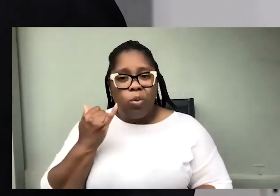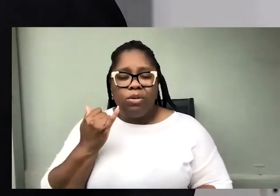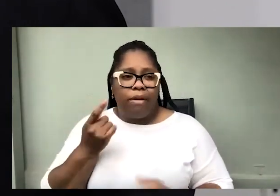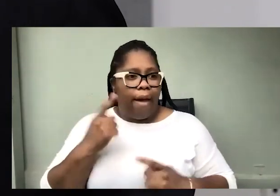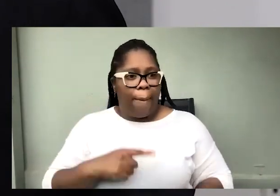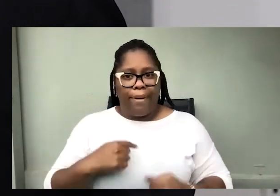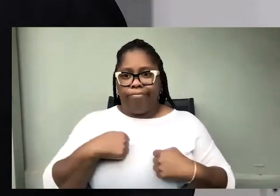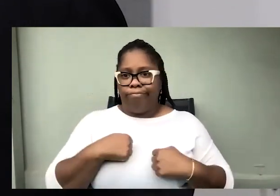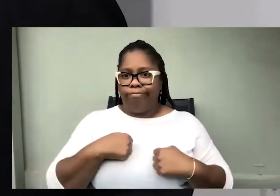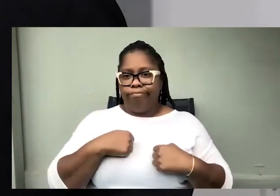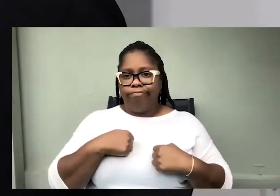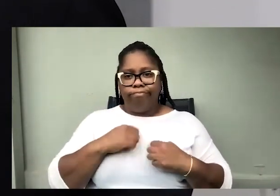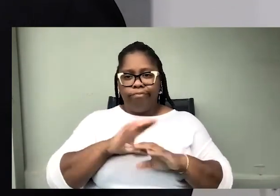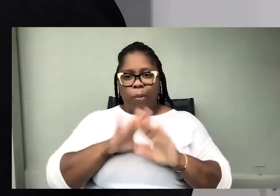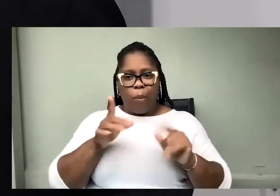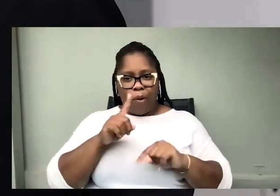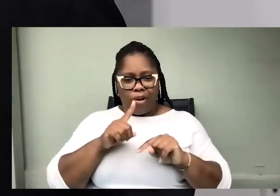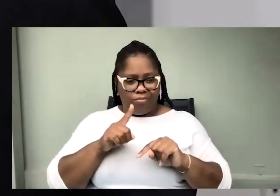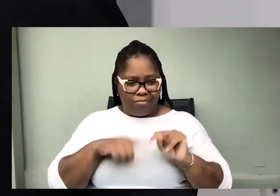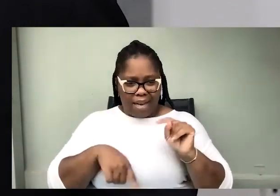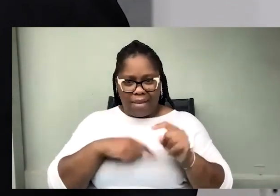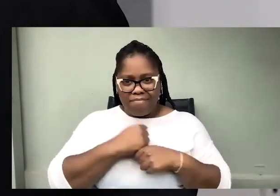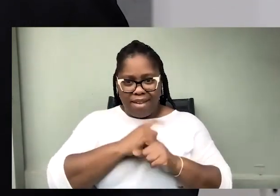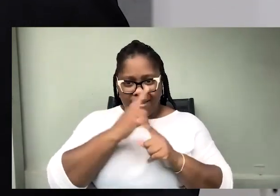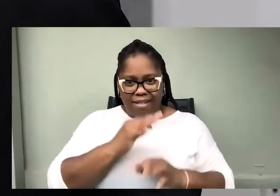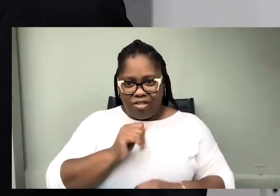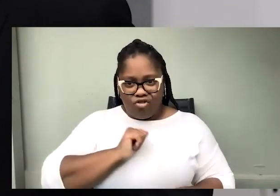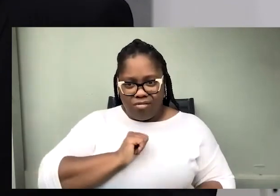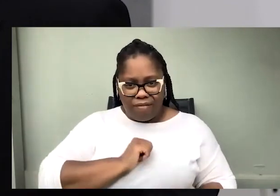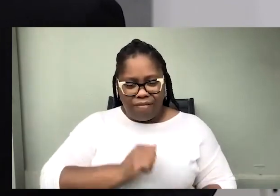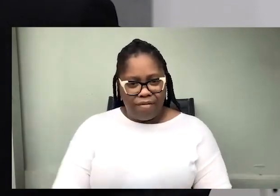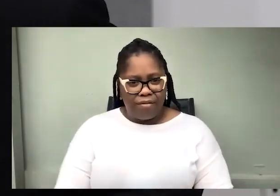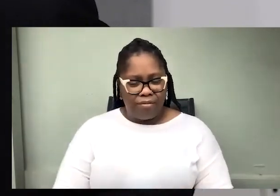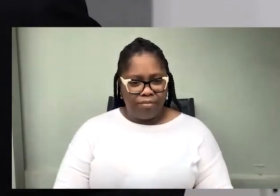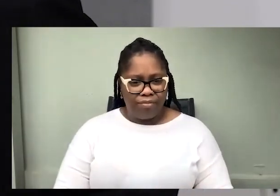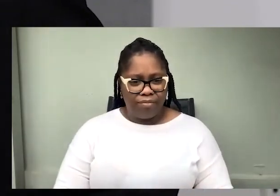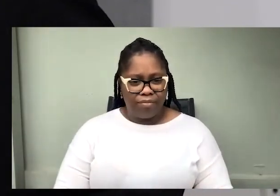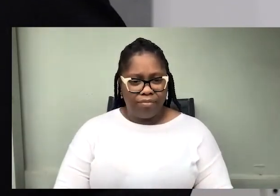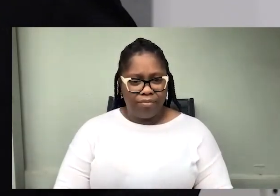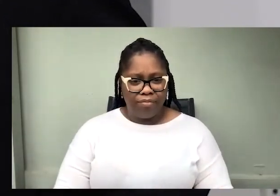individual is no longer able to make those decisions for himself or herself?